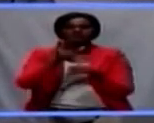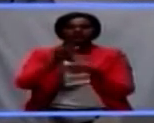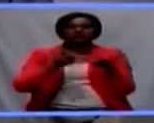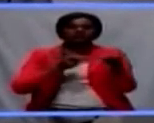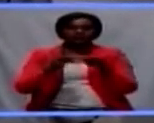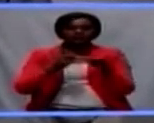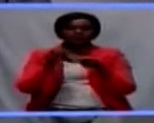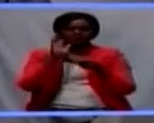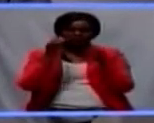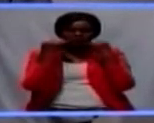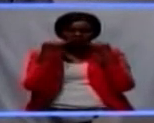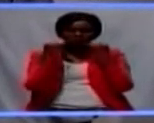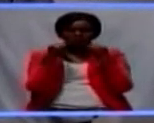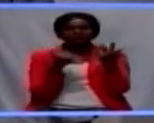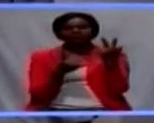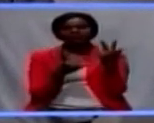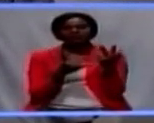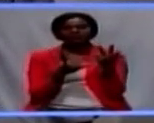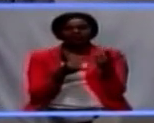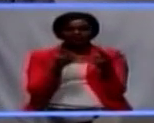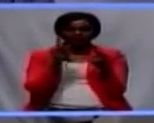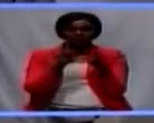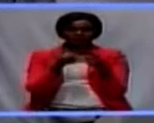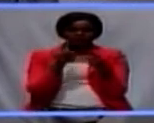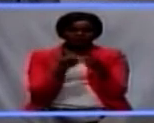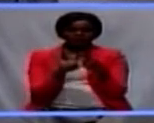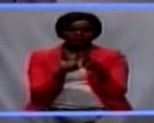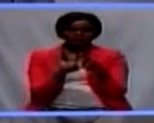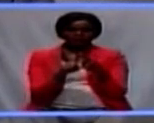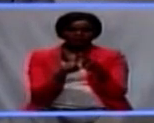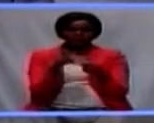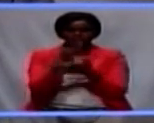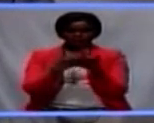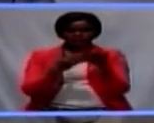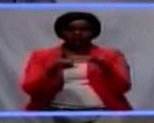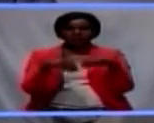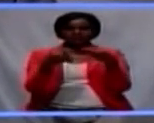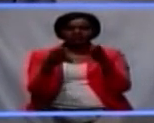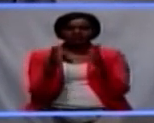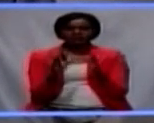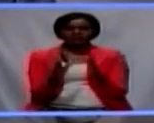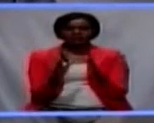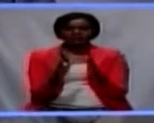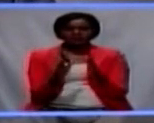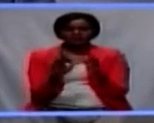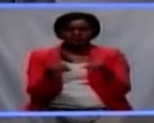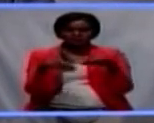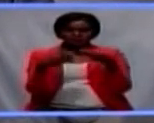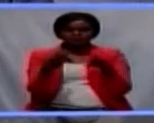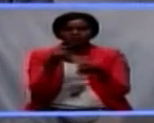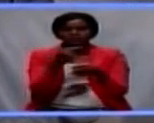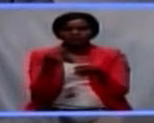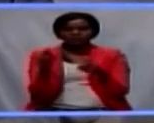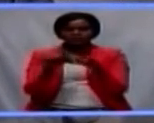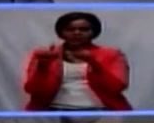mention three prominent ones. One of them is that some of our suppliers, they supply goods to